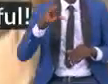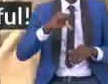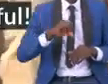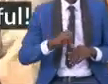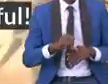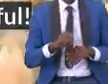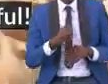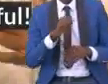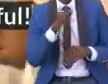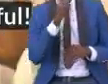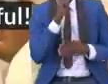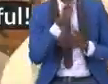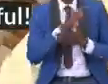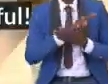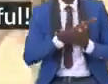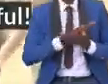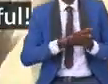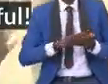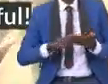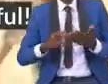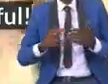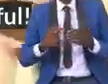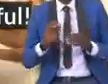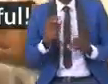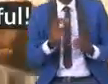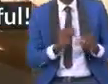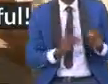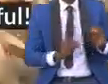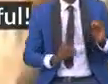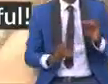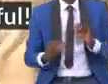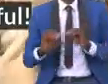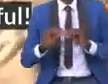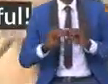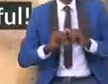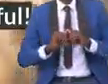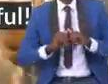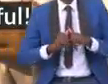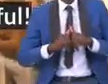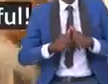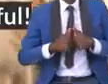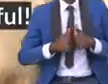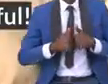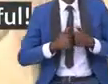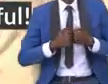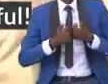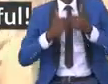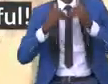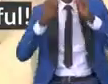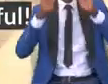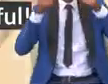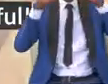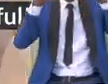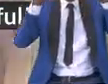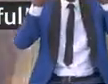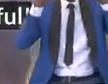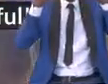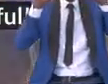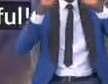we declare, say now, how marvelous, oh,